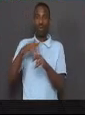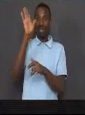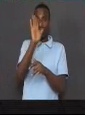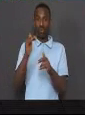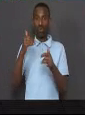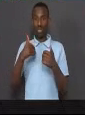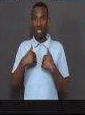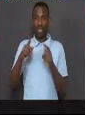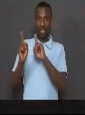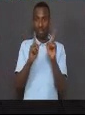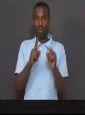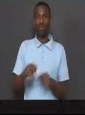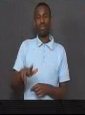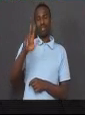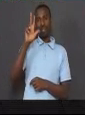gas is